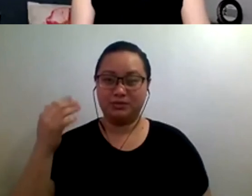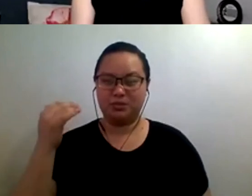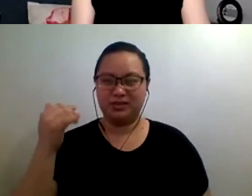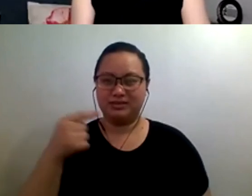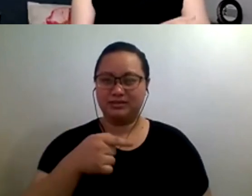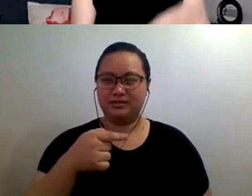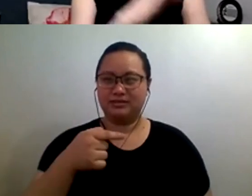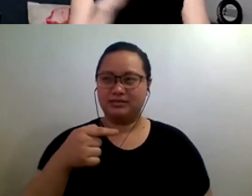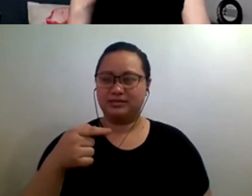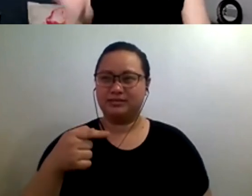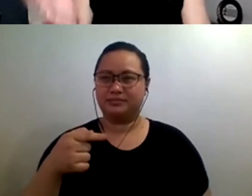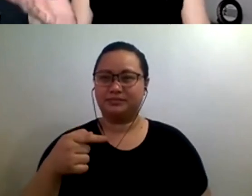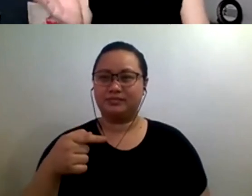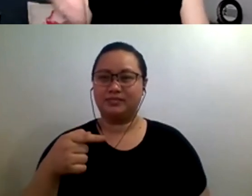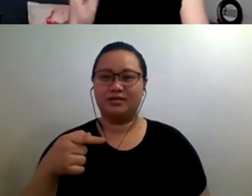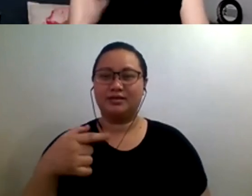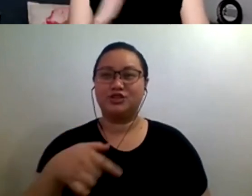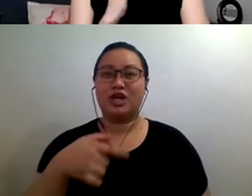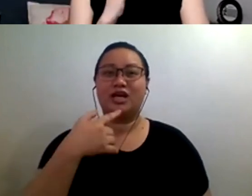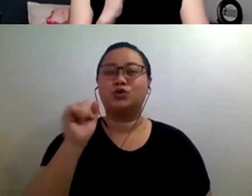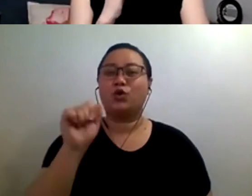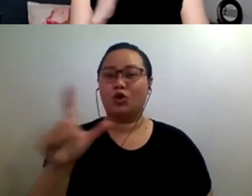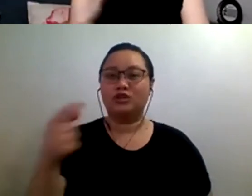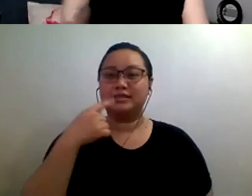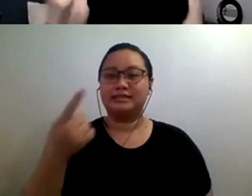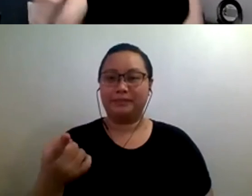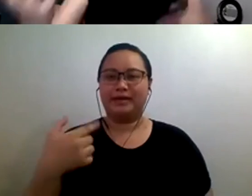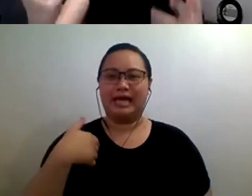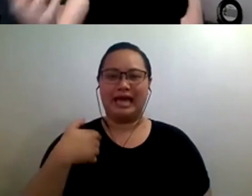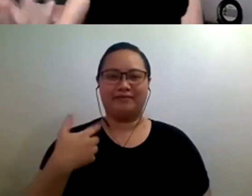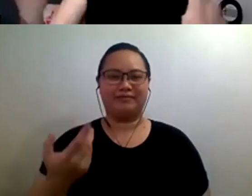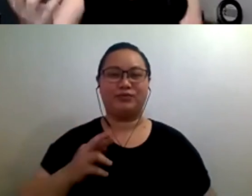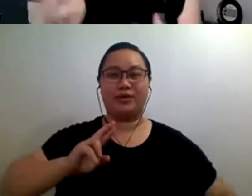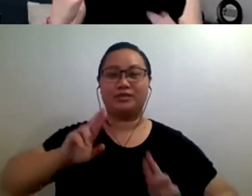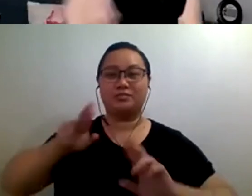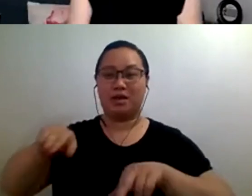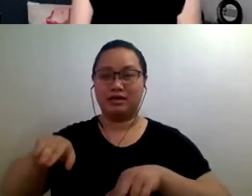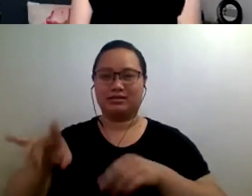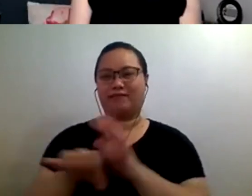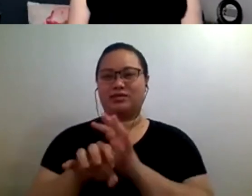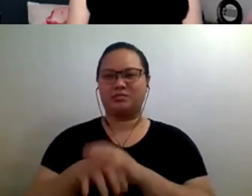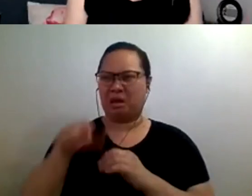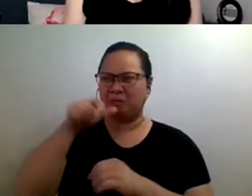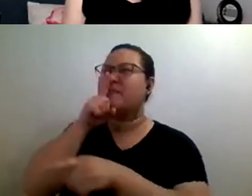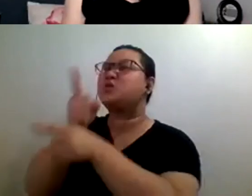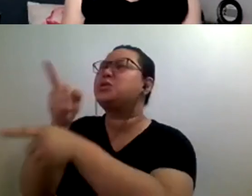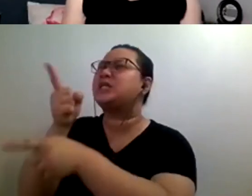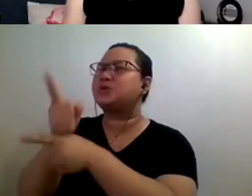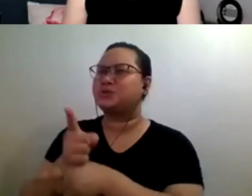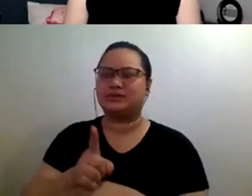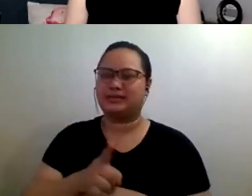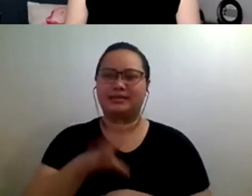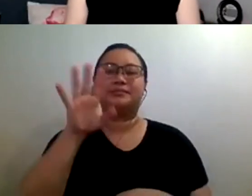to all that's being said. You know, instead of like saying, hindi naman totoo yung mga pinagsasabi niya, mag-isip ka na lang ng plano na